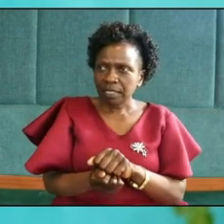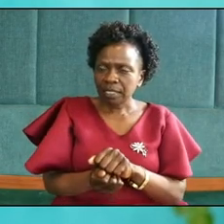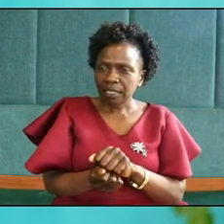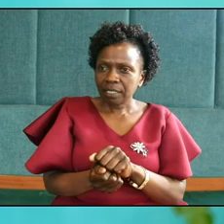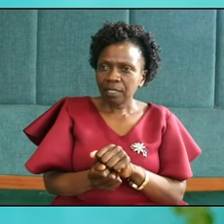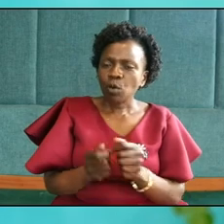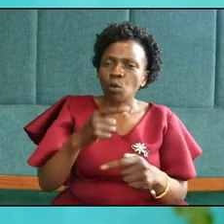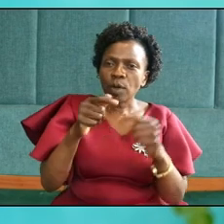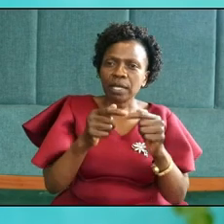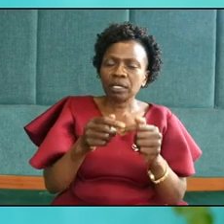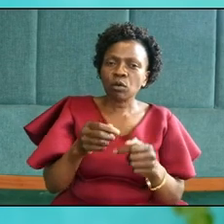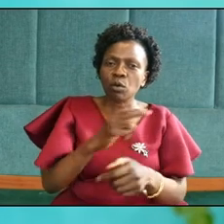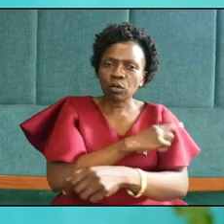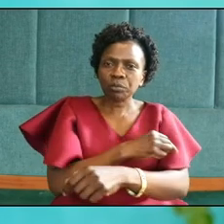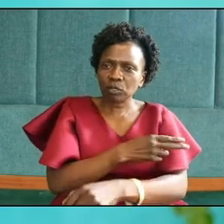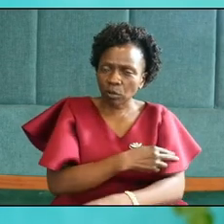heaven. What will you do?